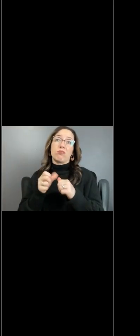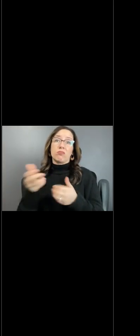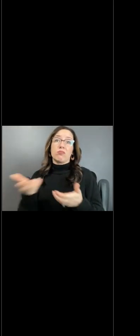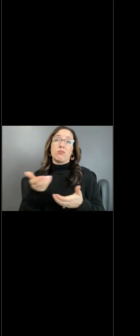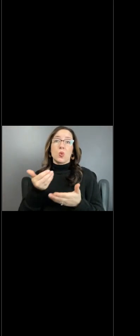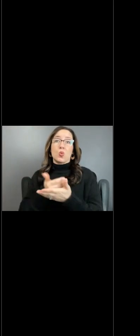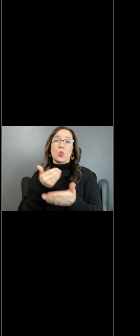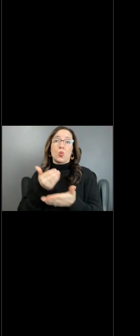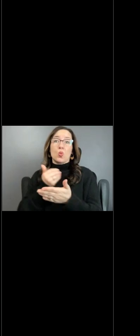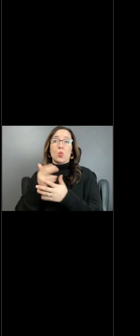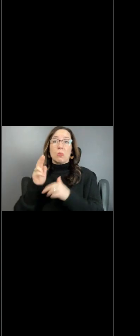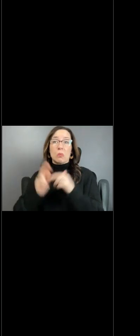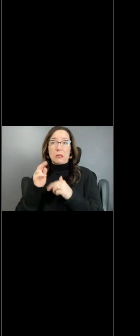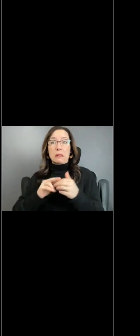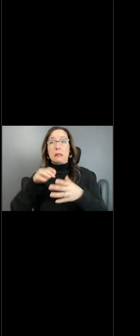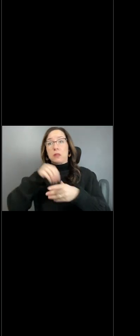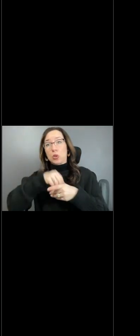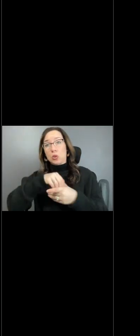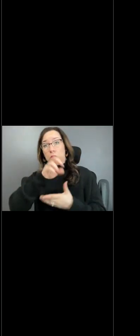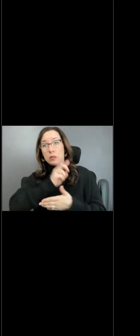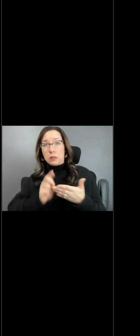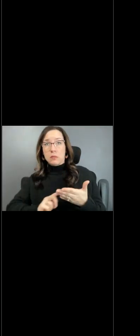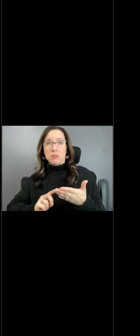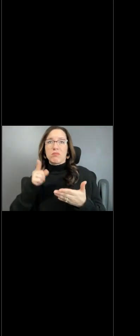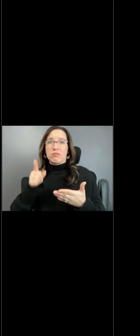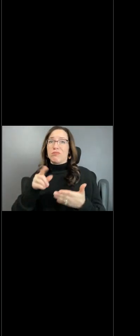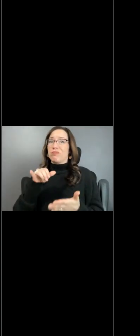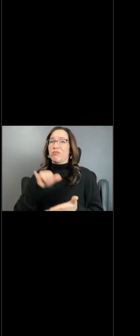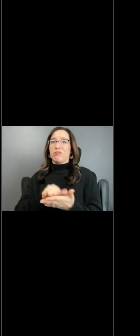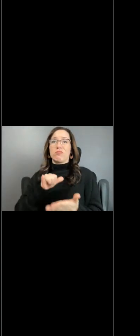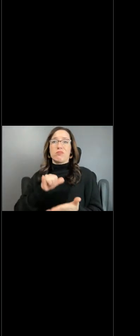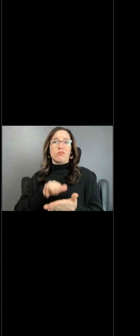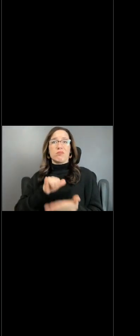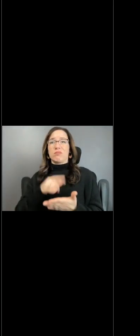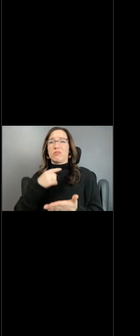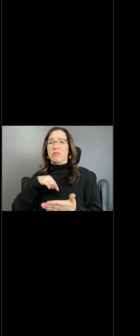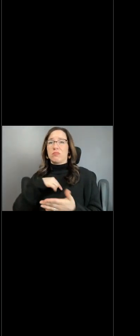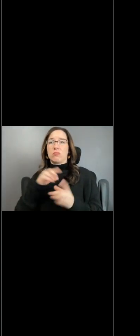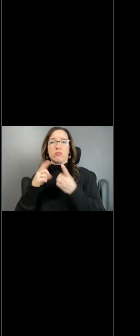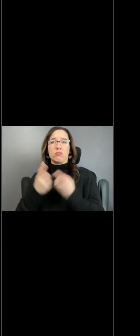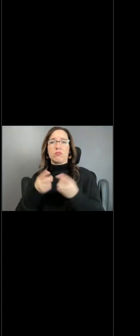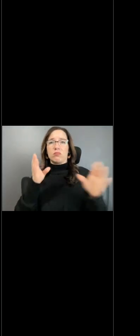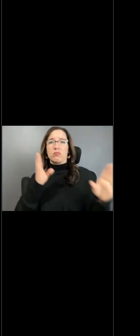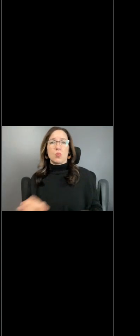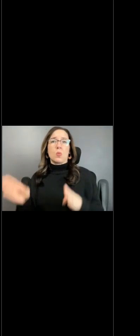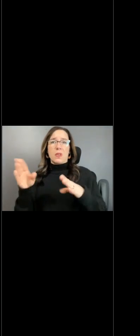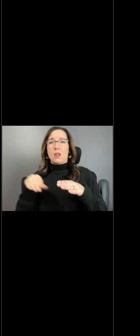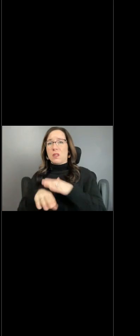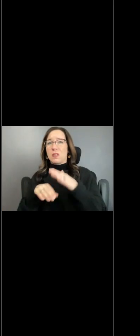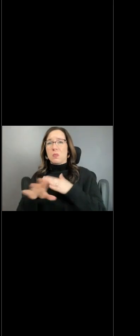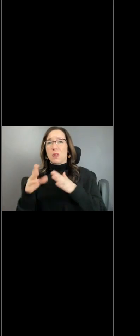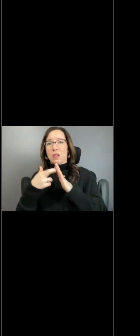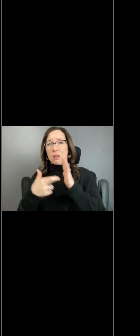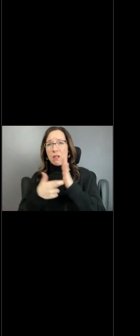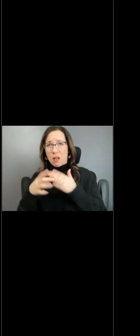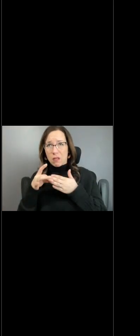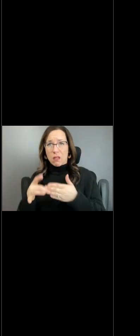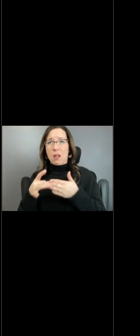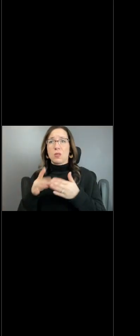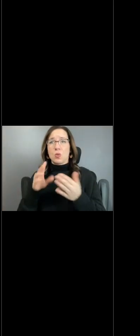of new building and interior designs, it is impossible for the department to